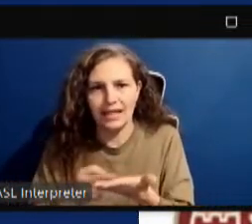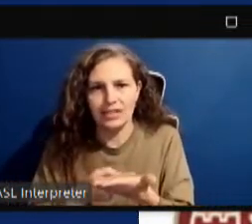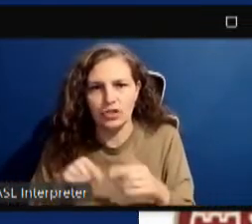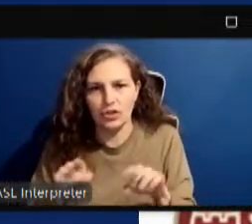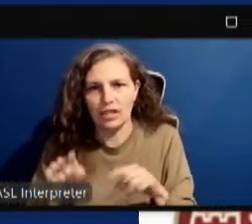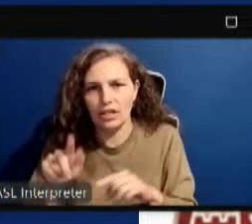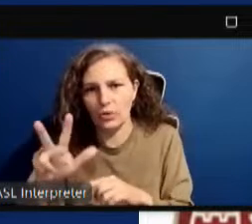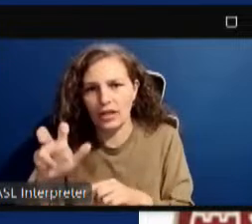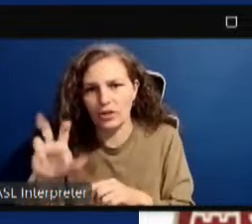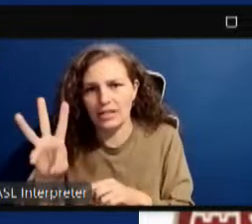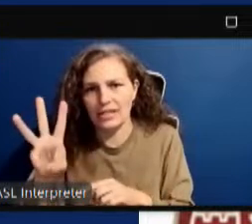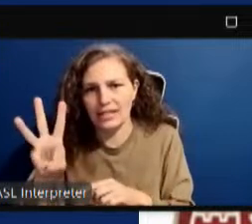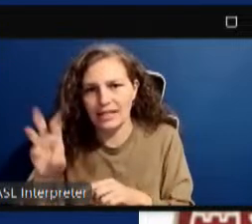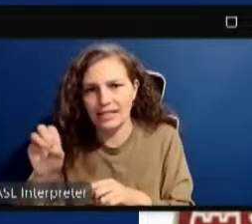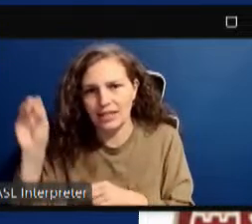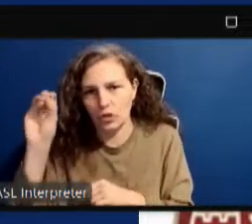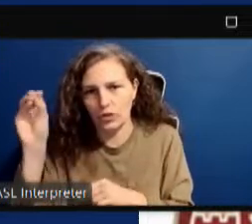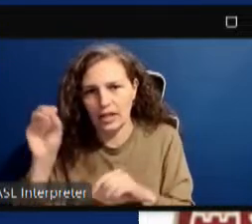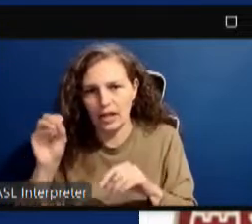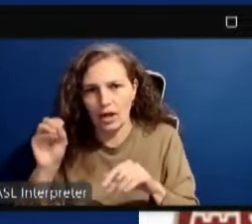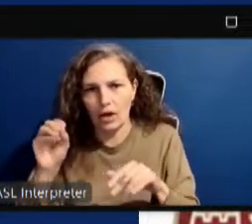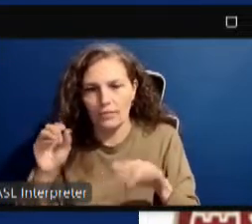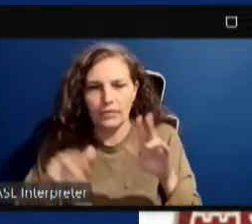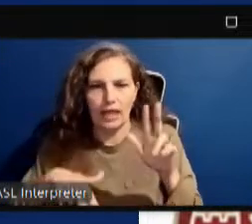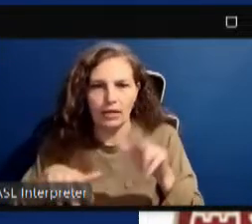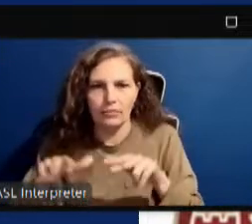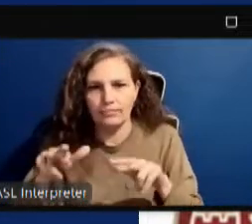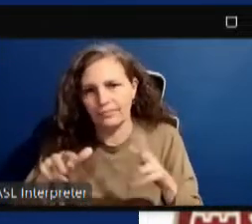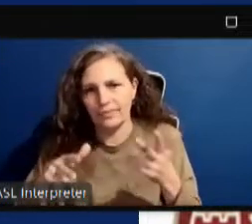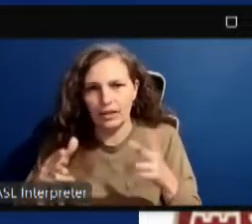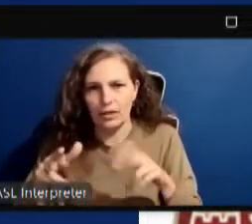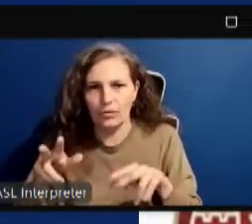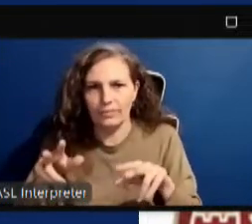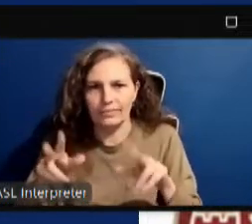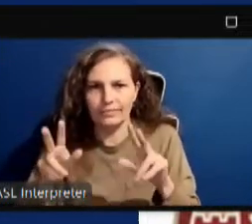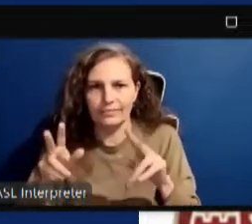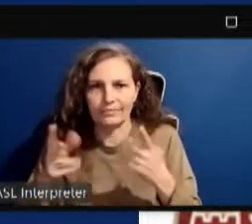call ahead of time for your specific property.